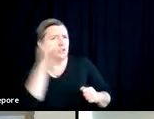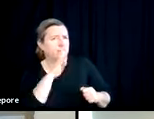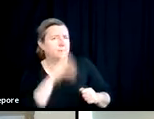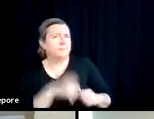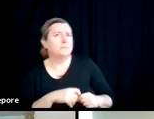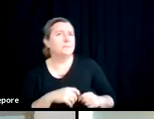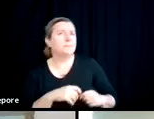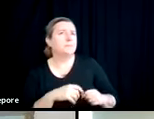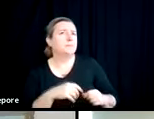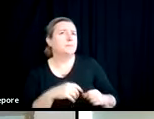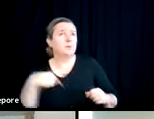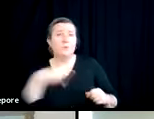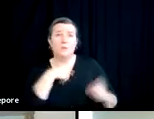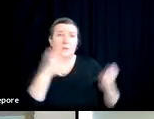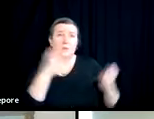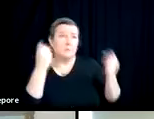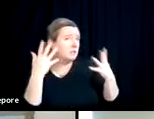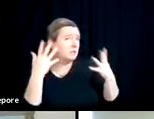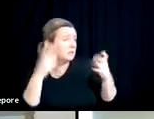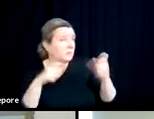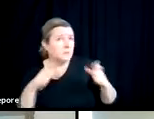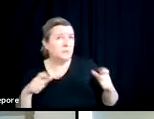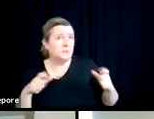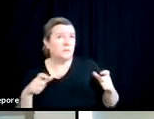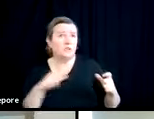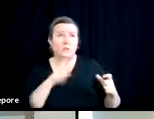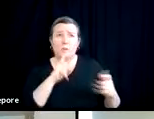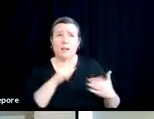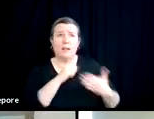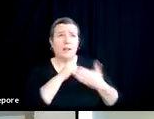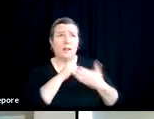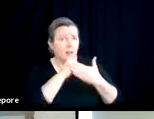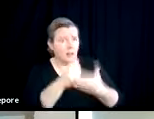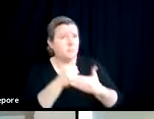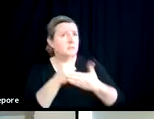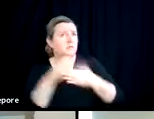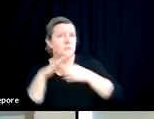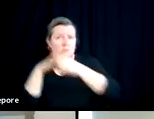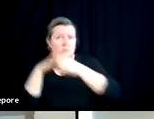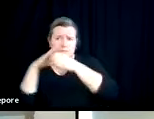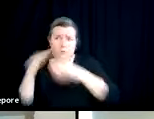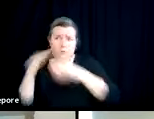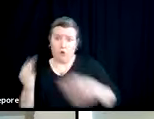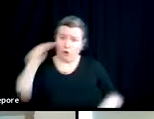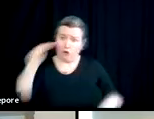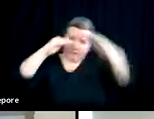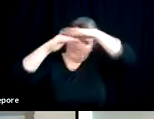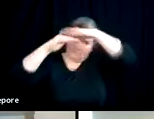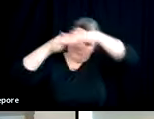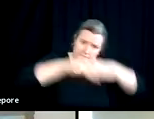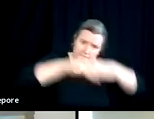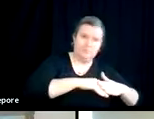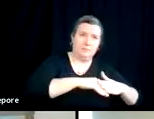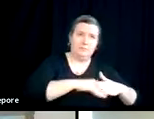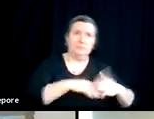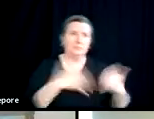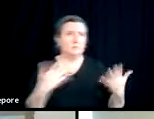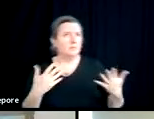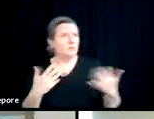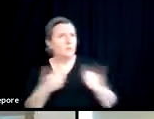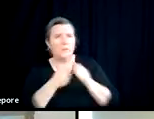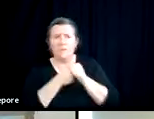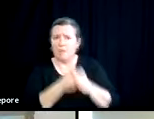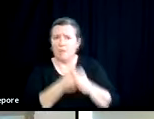in New Jersey, broke the back of this pandemic in the spring into the early summer by doing the basics, the